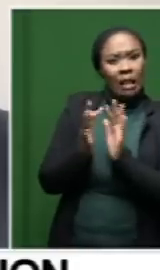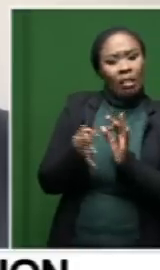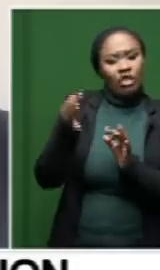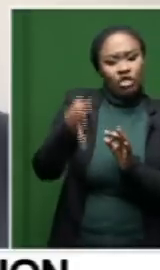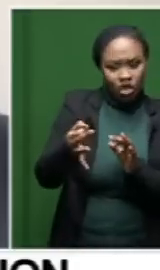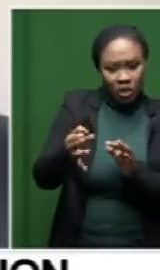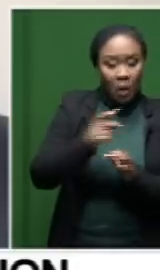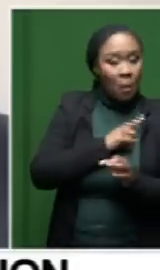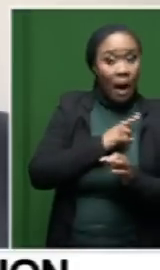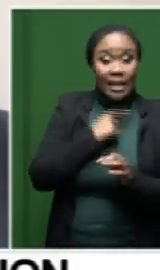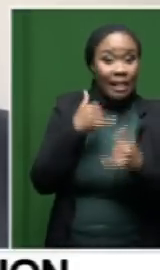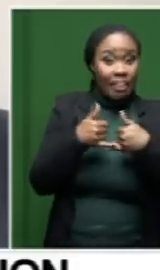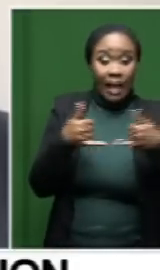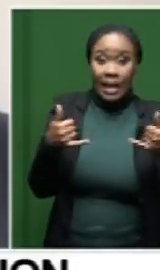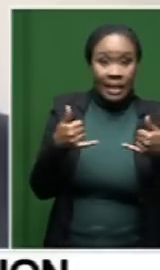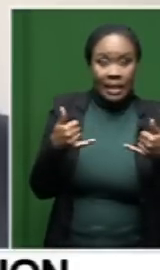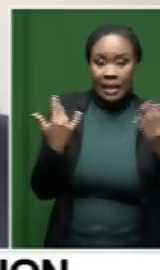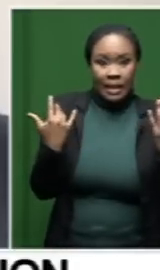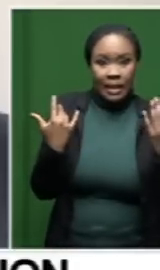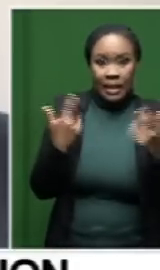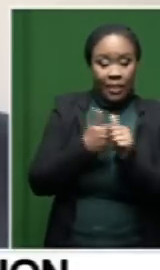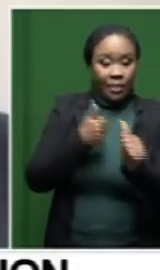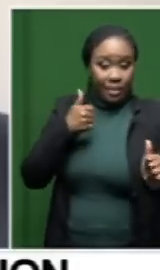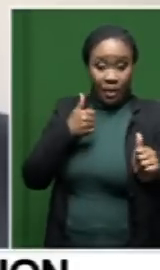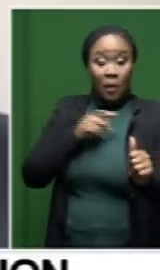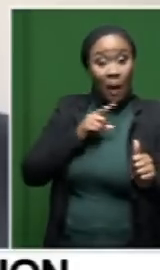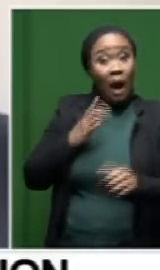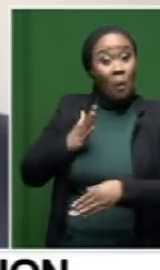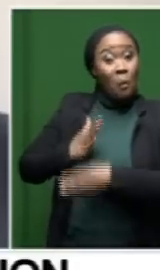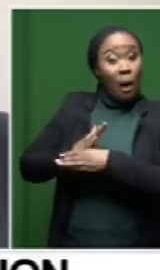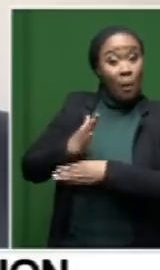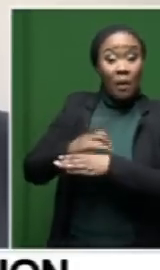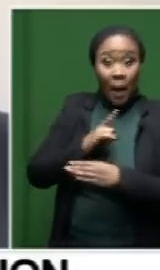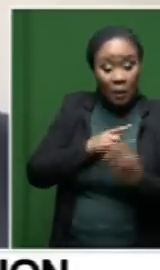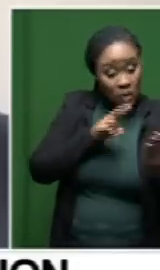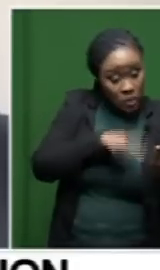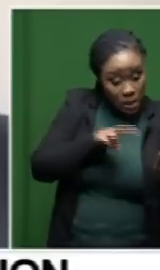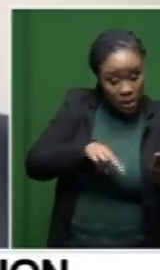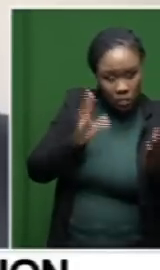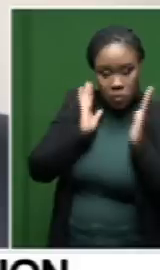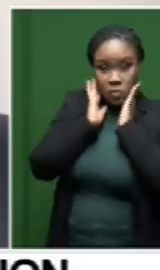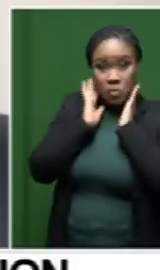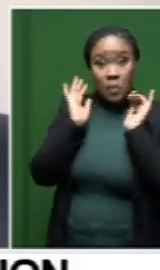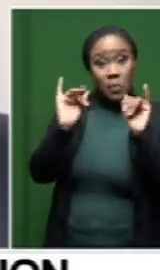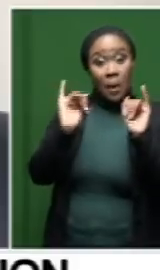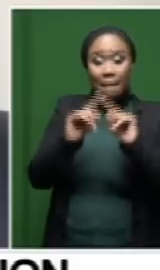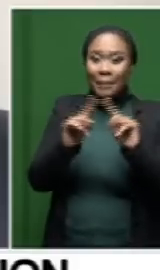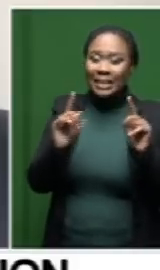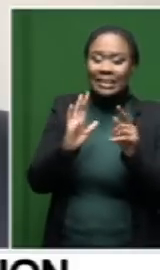know this was, it's a lot of work that's gone into it. And we're realizing it as we read it. But there's still a lot of